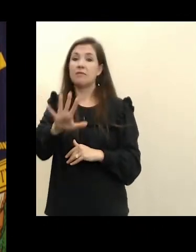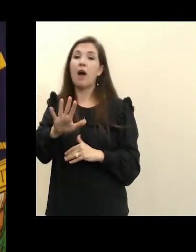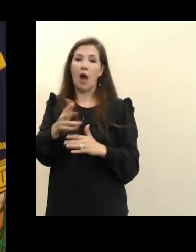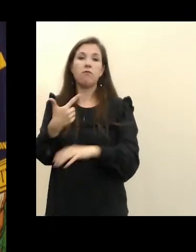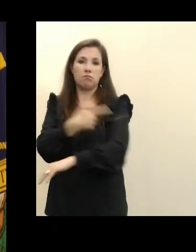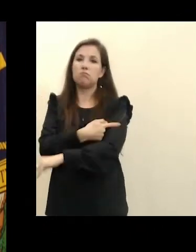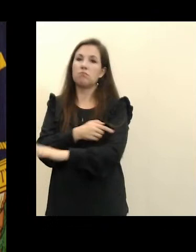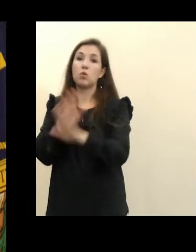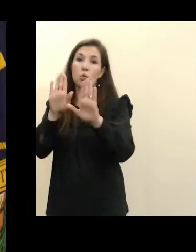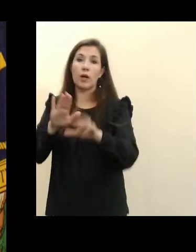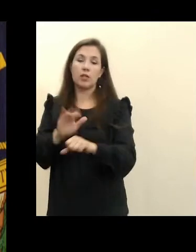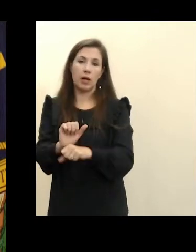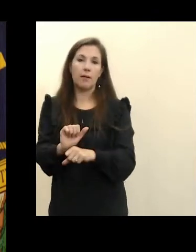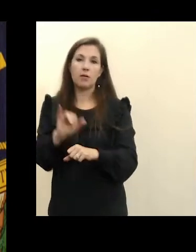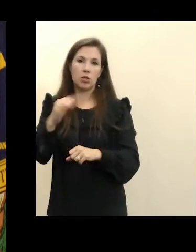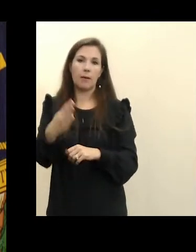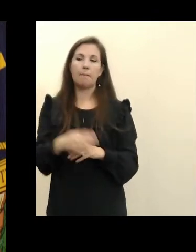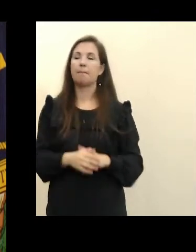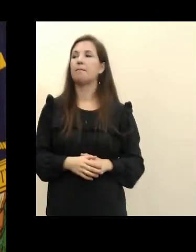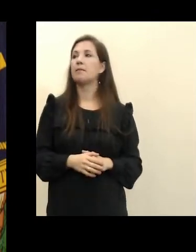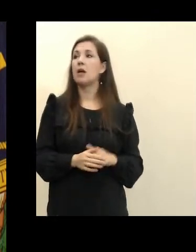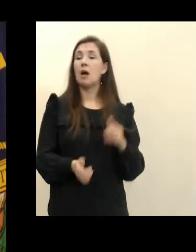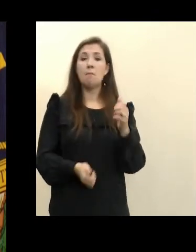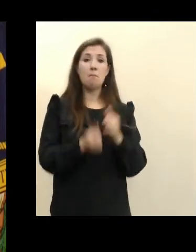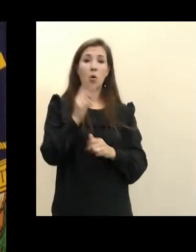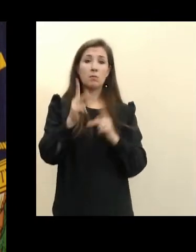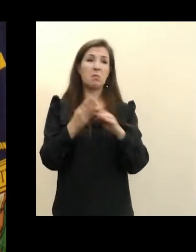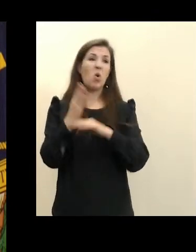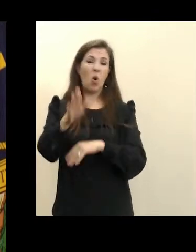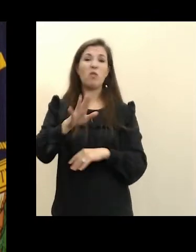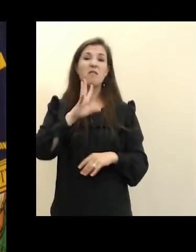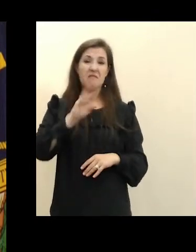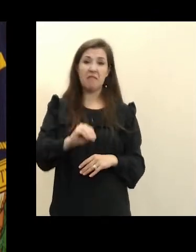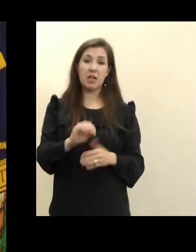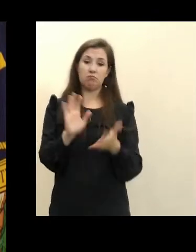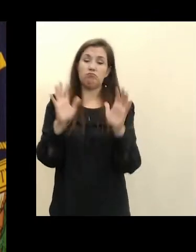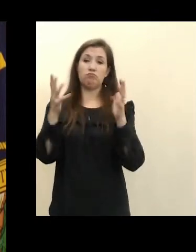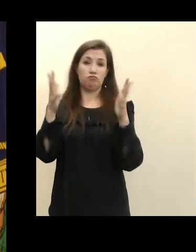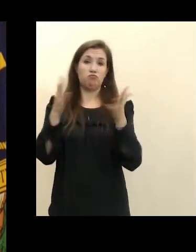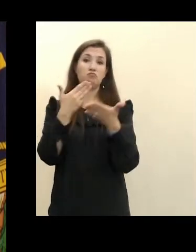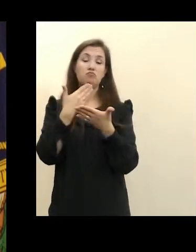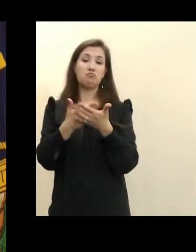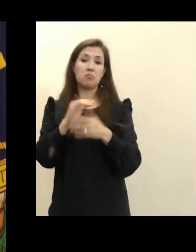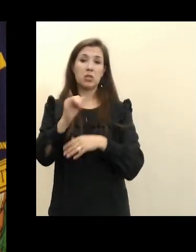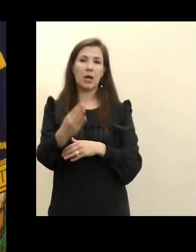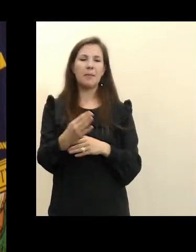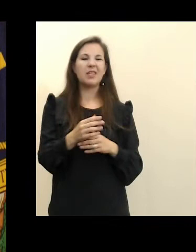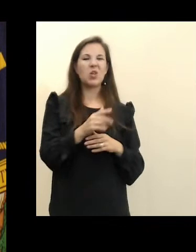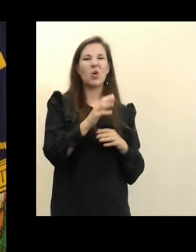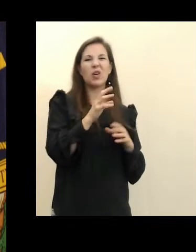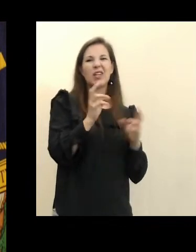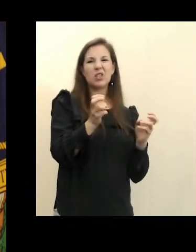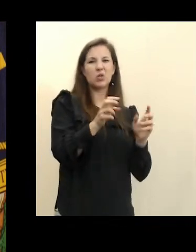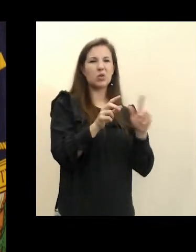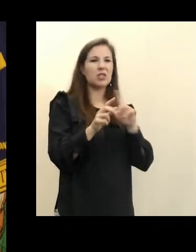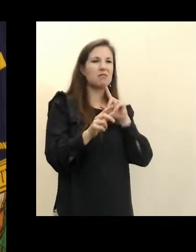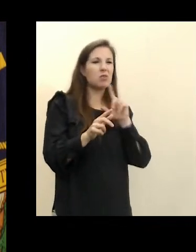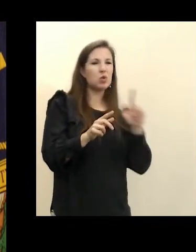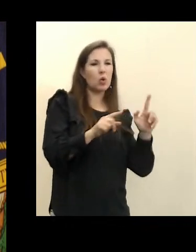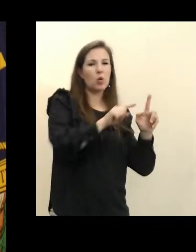We've done actually a really good job in vaccinating most people over the age of 50. We have some issues in the 21